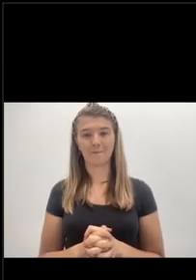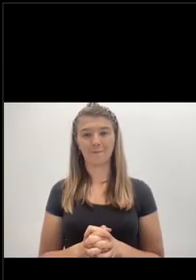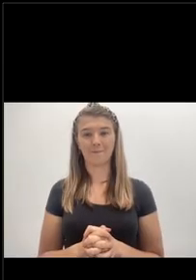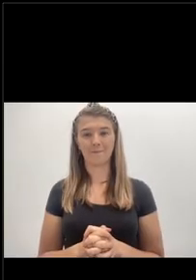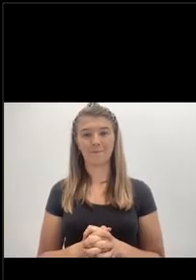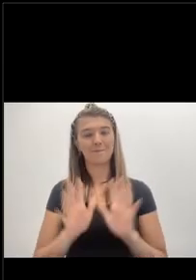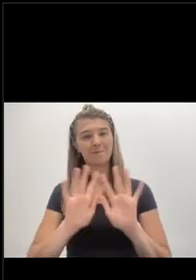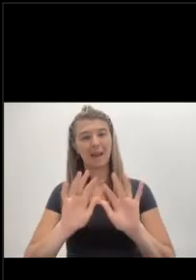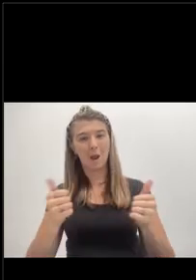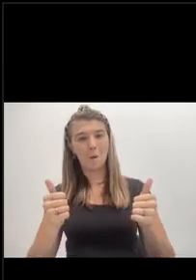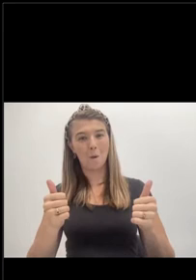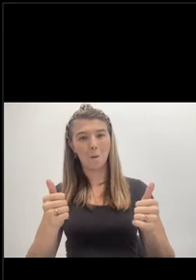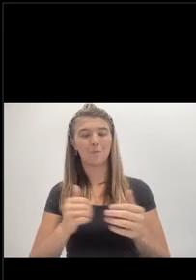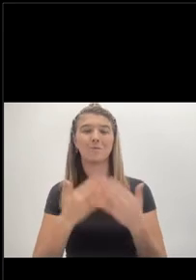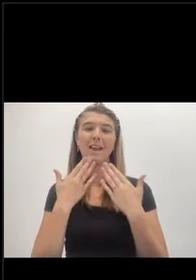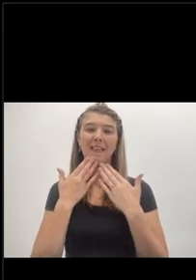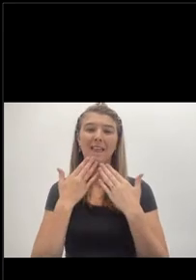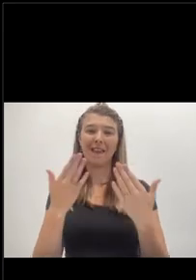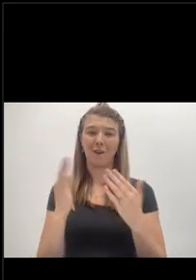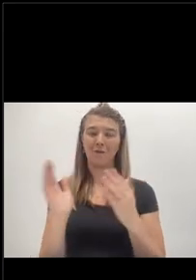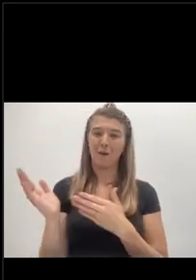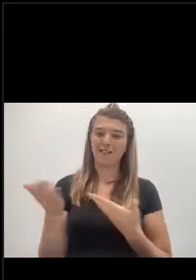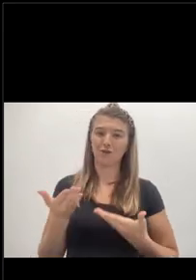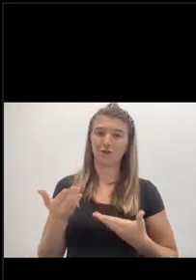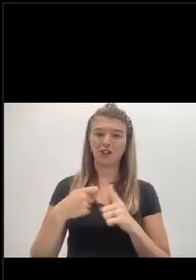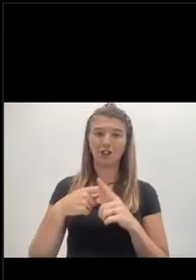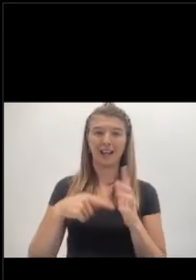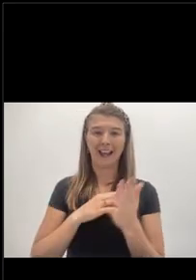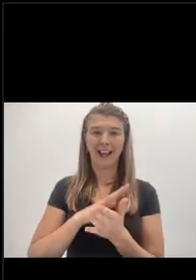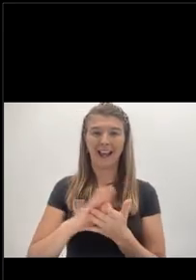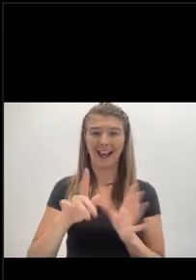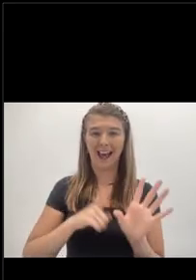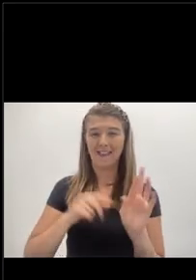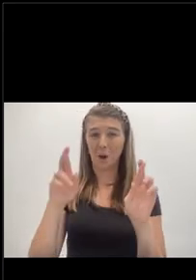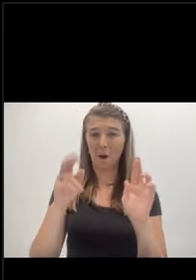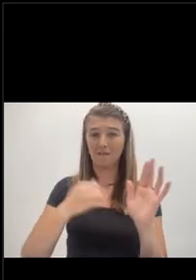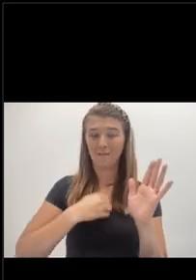Hello. Thank you for the introduction, Cathy. I'm hoping my screen is now shared.